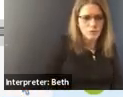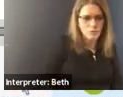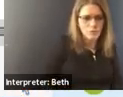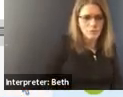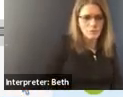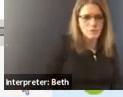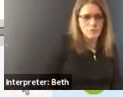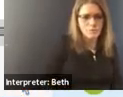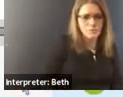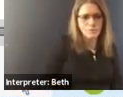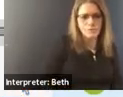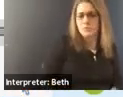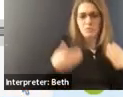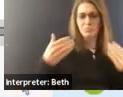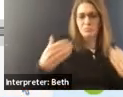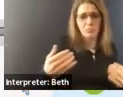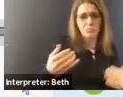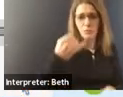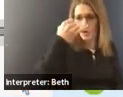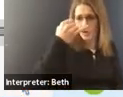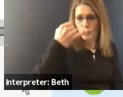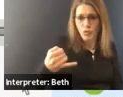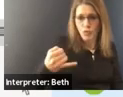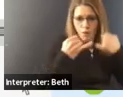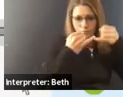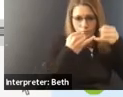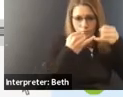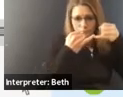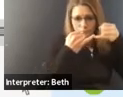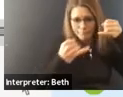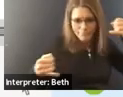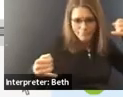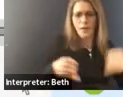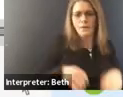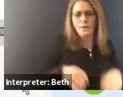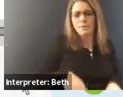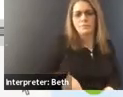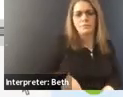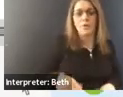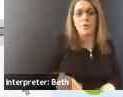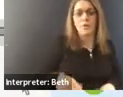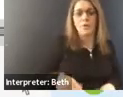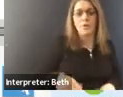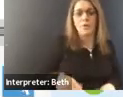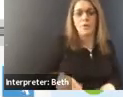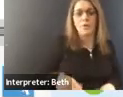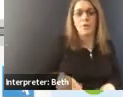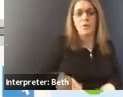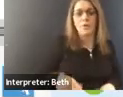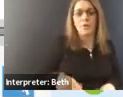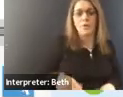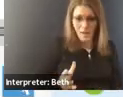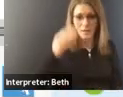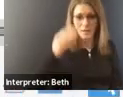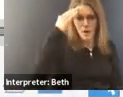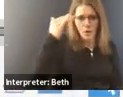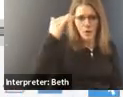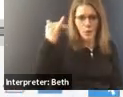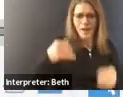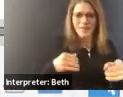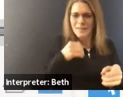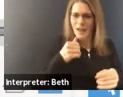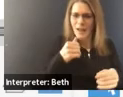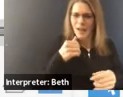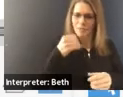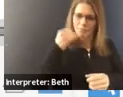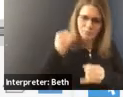I'm just gonna draw a line. It's fine for me right now because this is not a finished drawing.